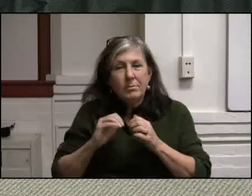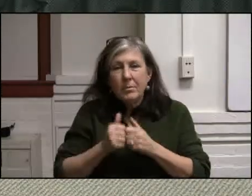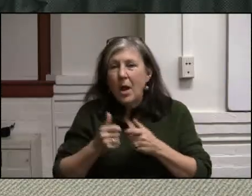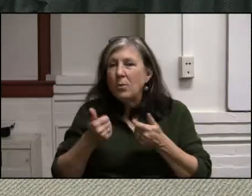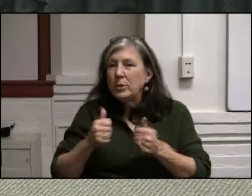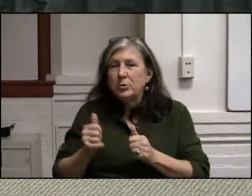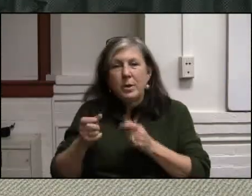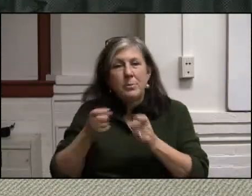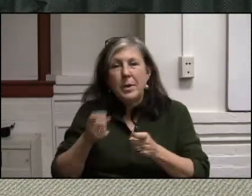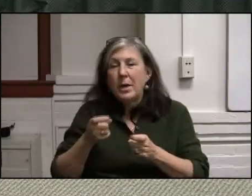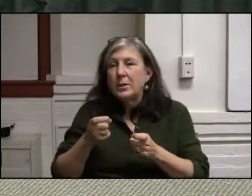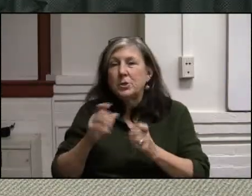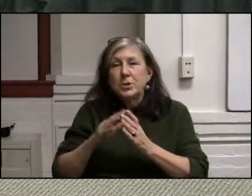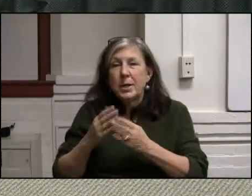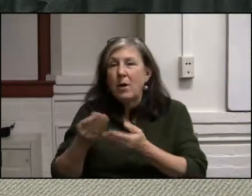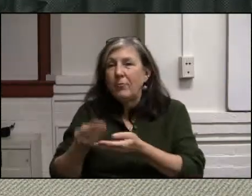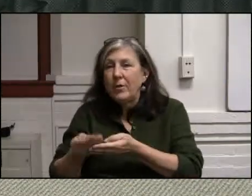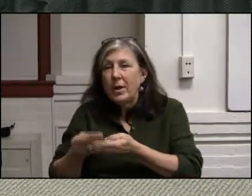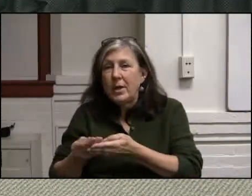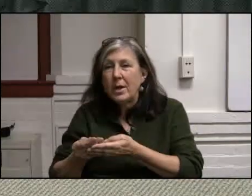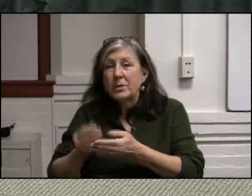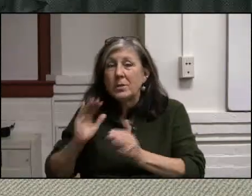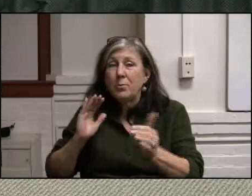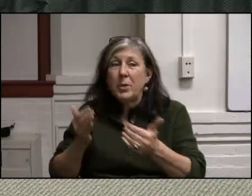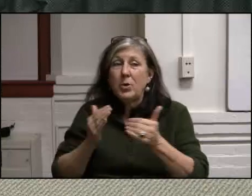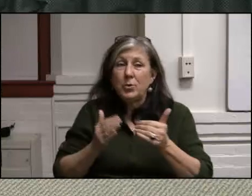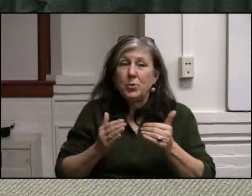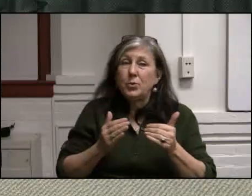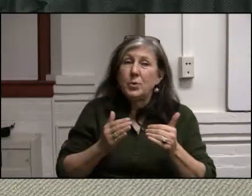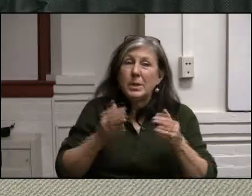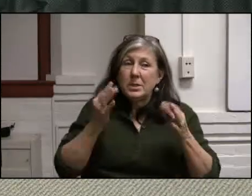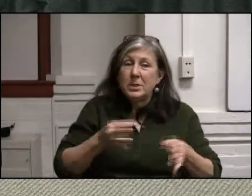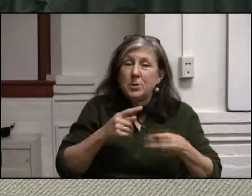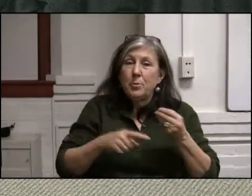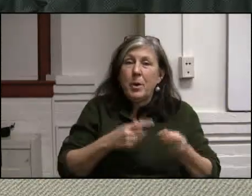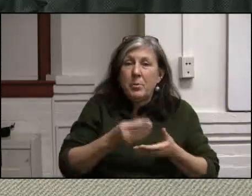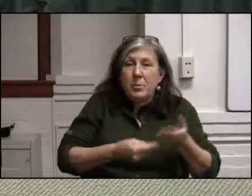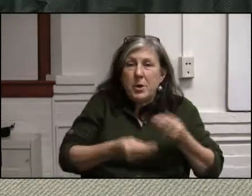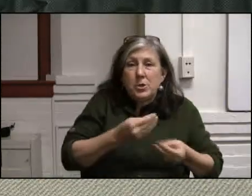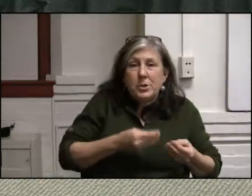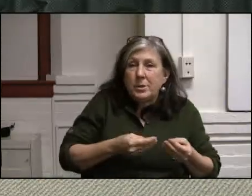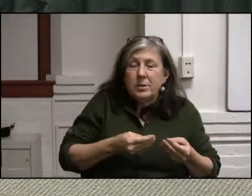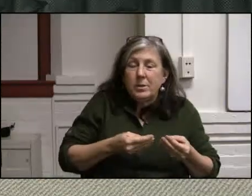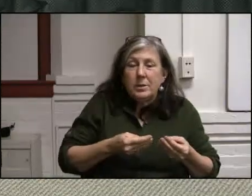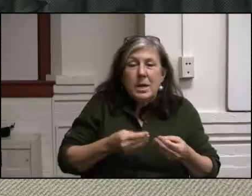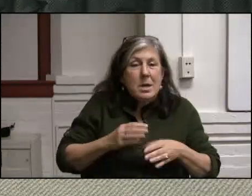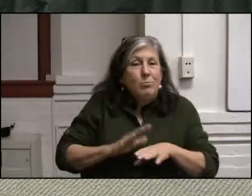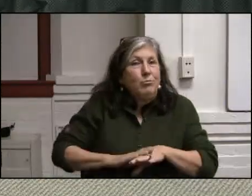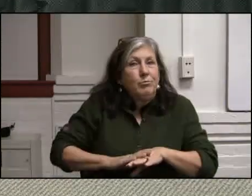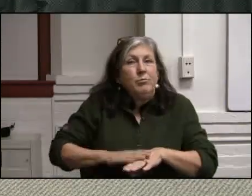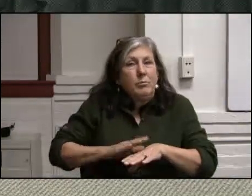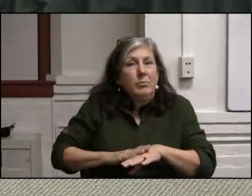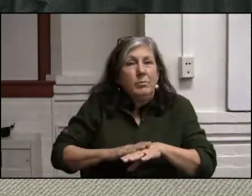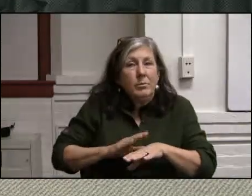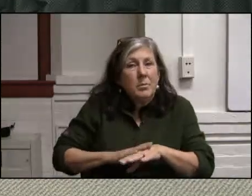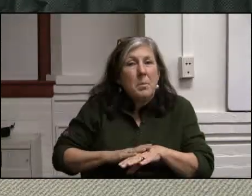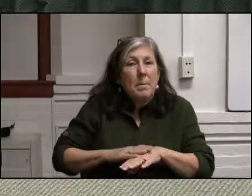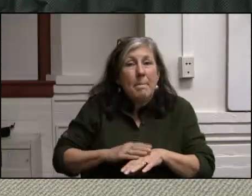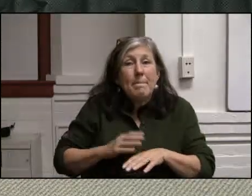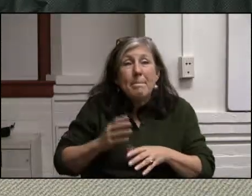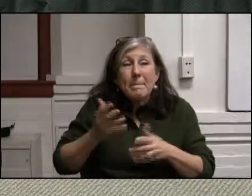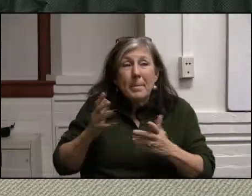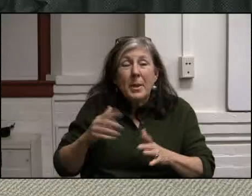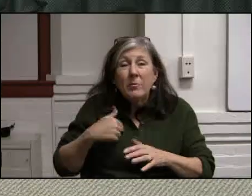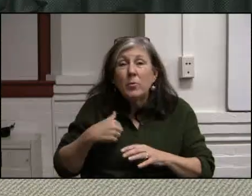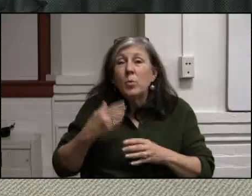finances as opposed to a decision you're making this year about this year's finances? So I would just urge you to be really cautious. I'm telling you, once we report back to you about that, we're